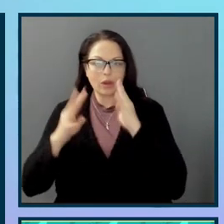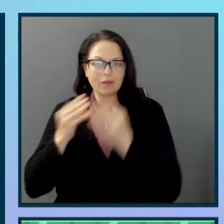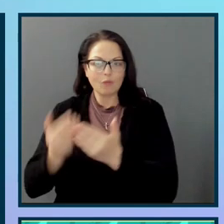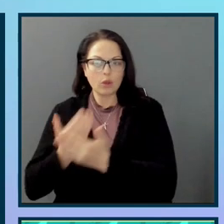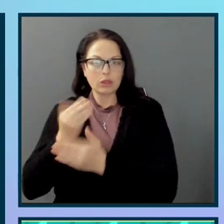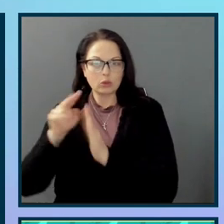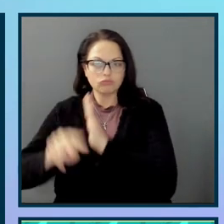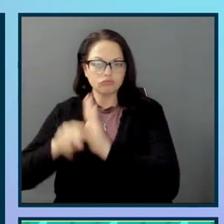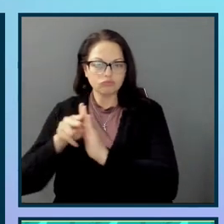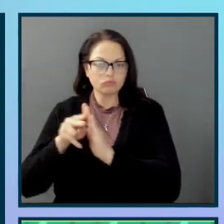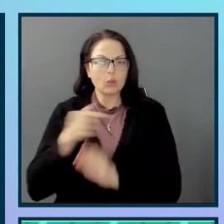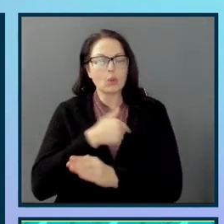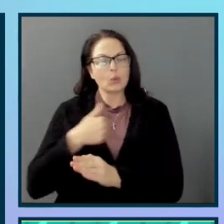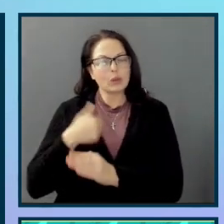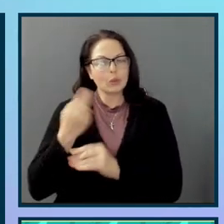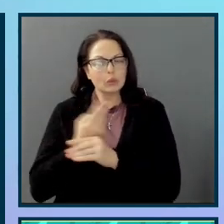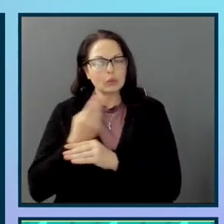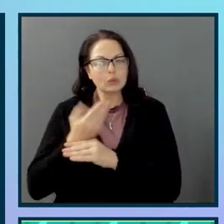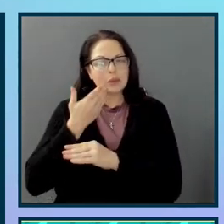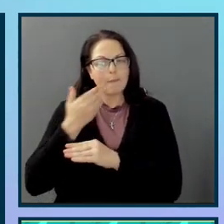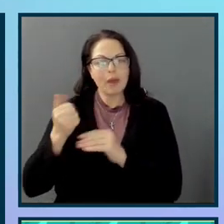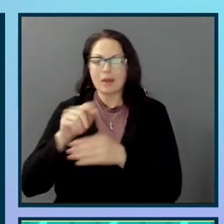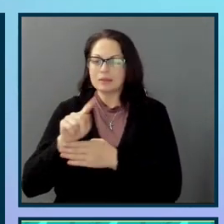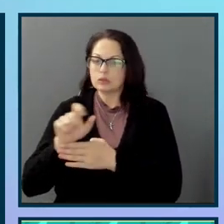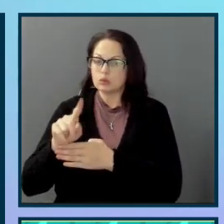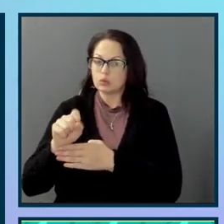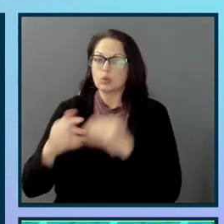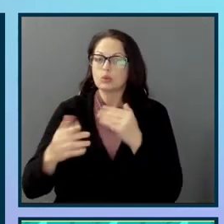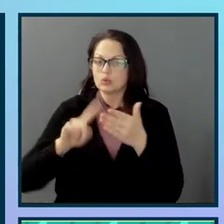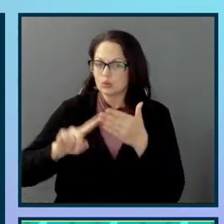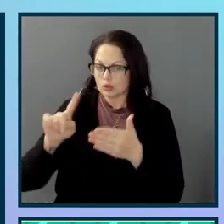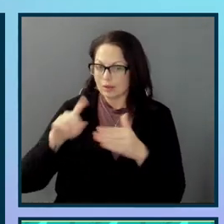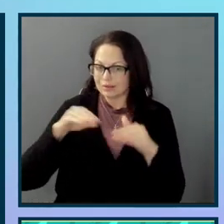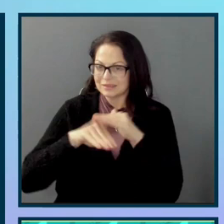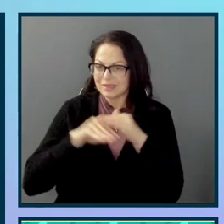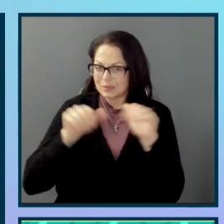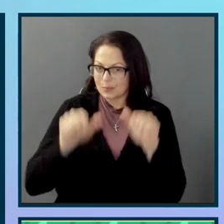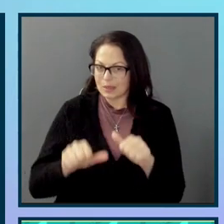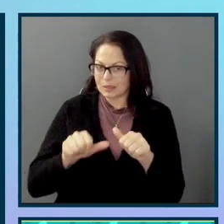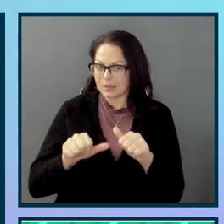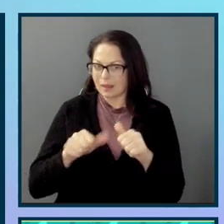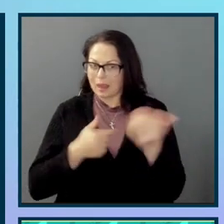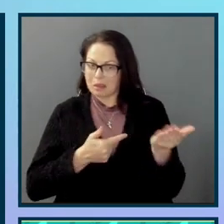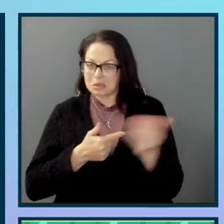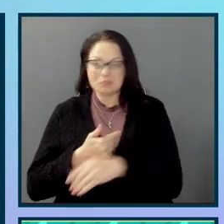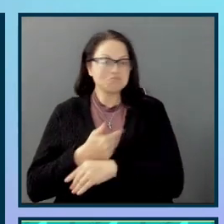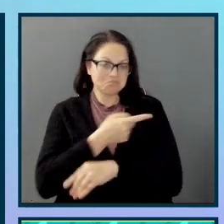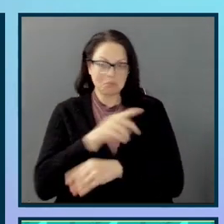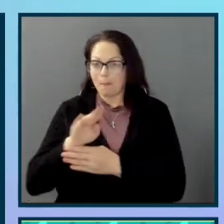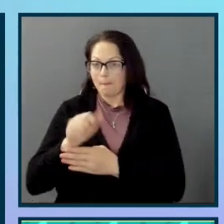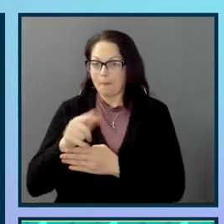We'll use our finest tools to check their accessibility. And here we have Bugs Bunny pointing at our tools. We'll use